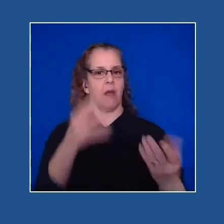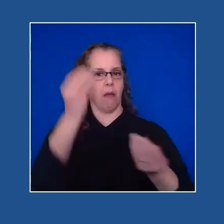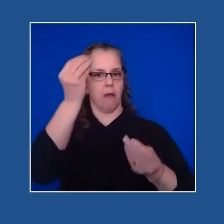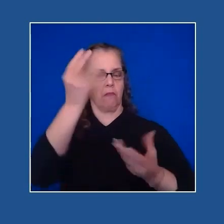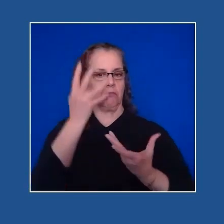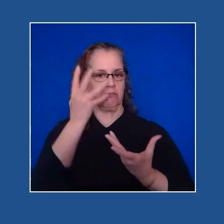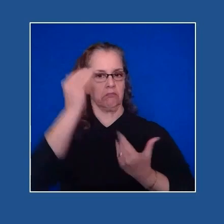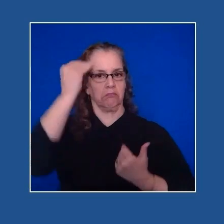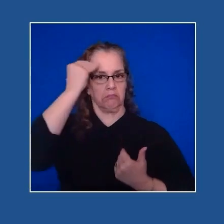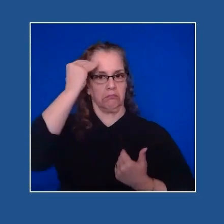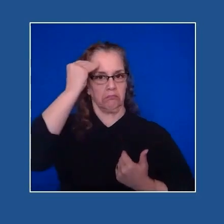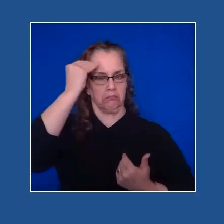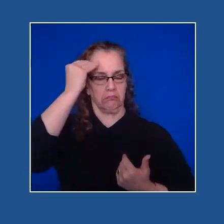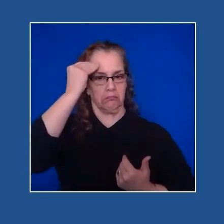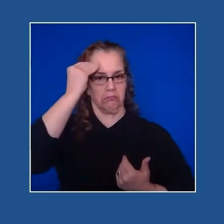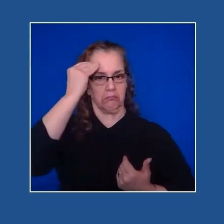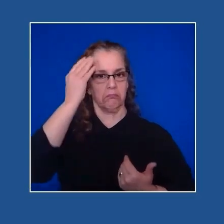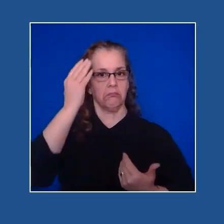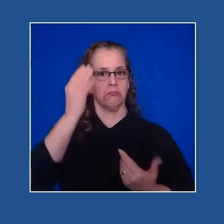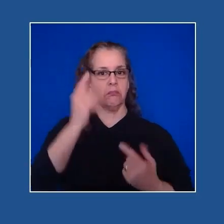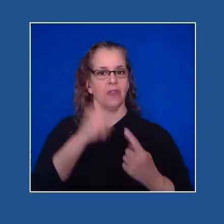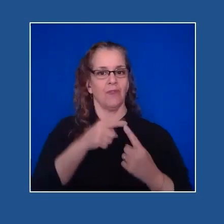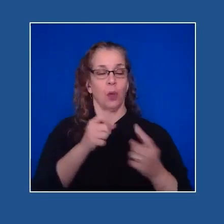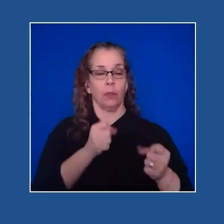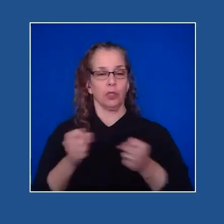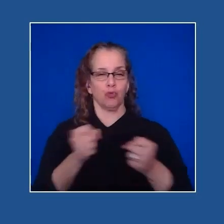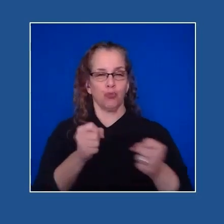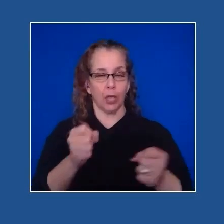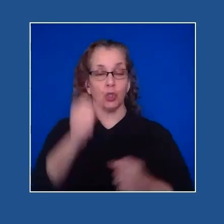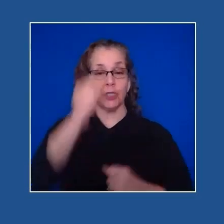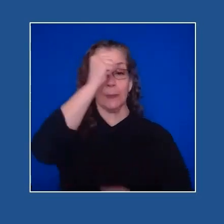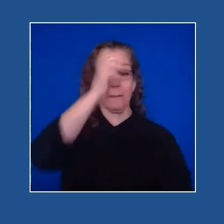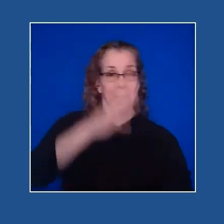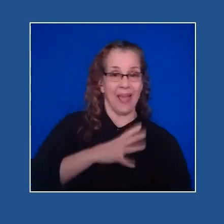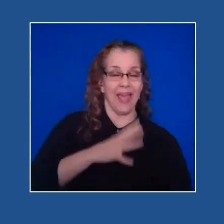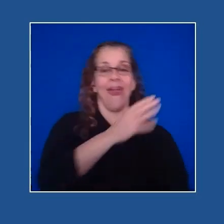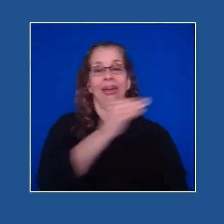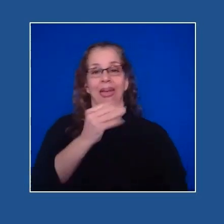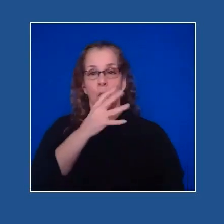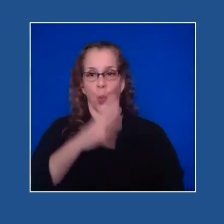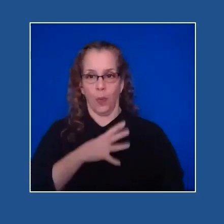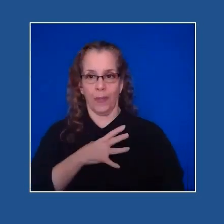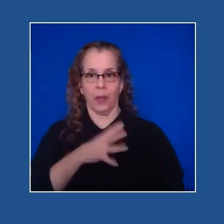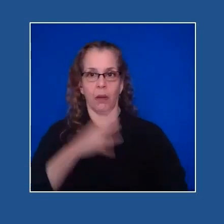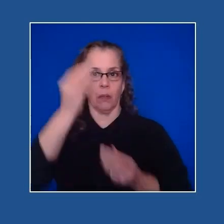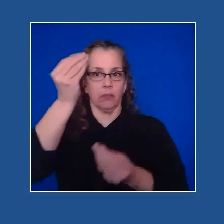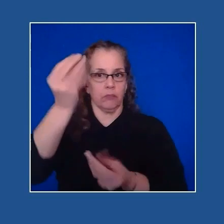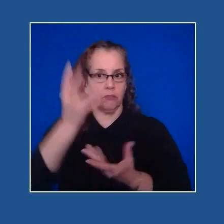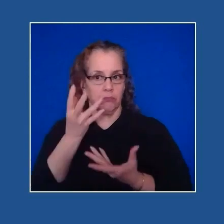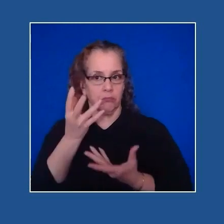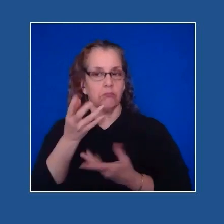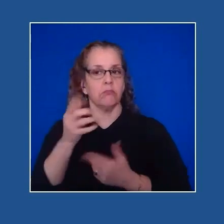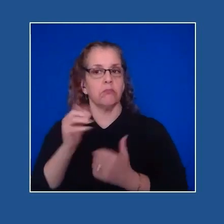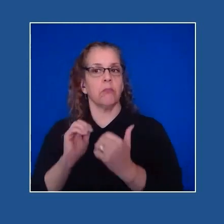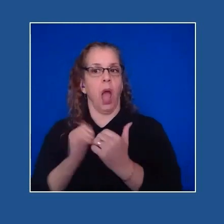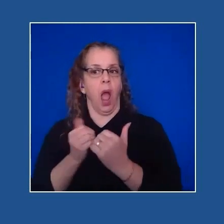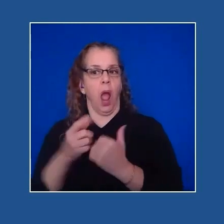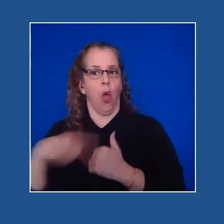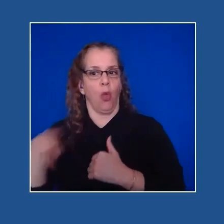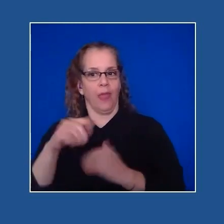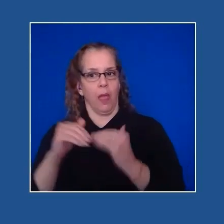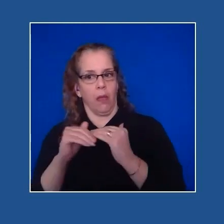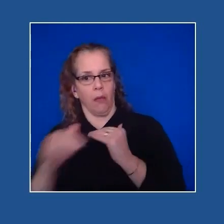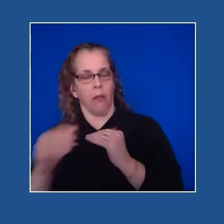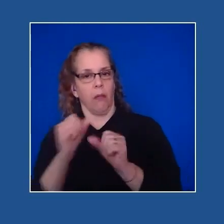will gain out of the strategies that men and women share with us to maintain their employment will enrich